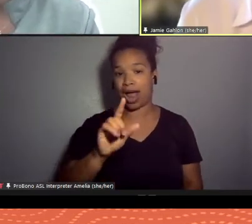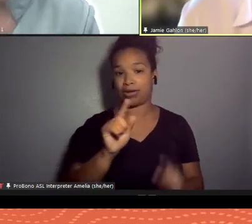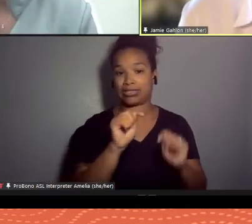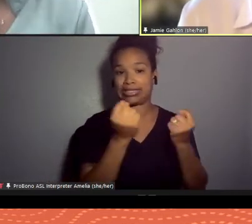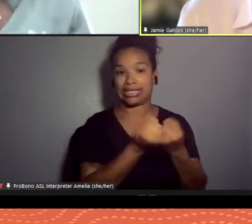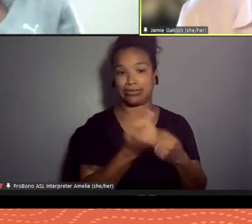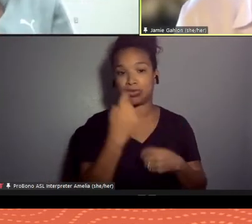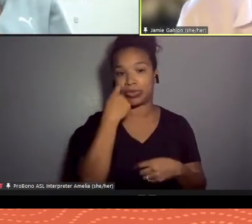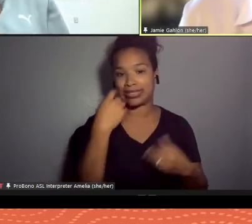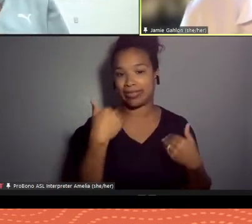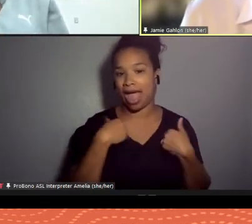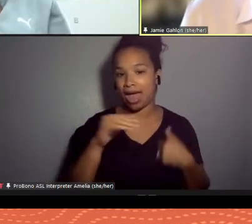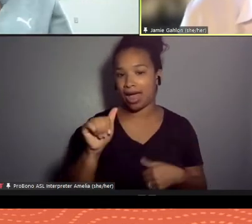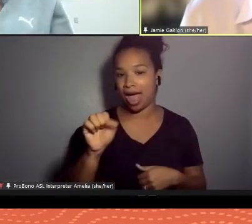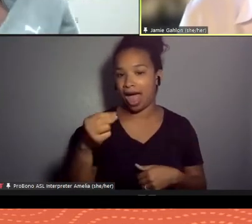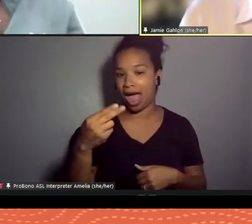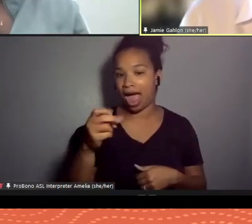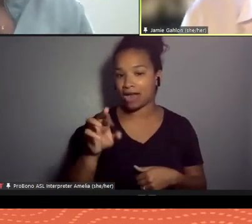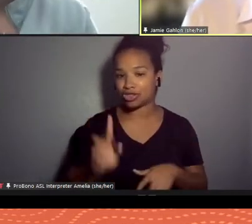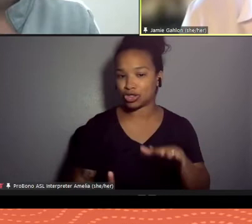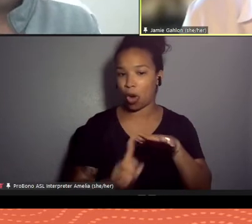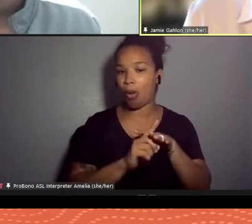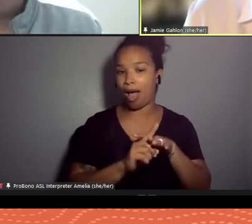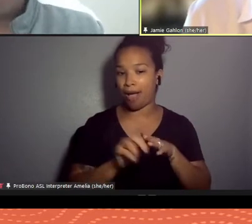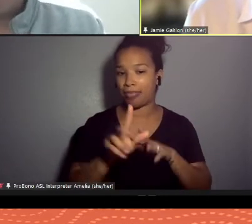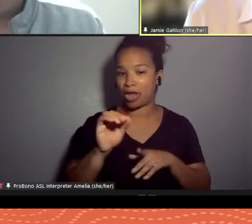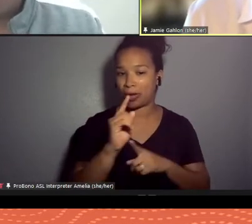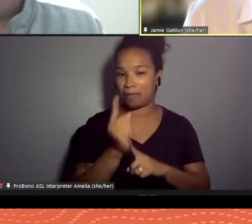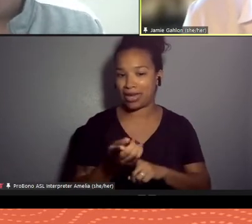an hour before this event started. And